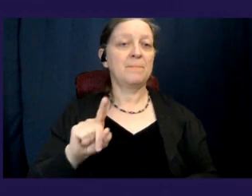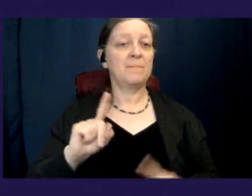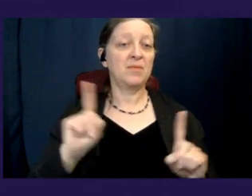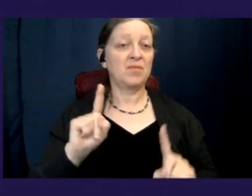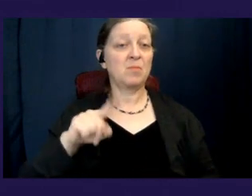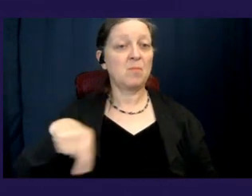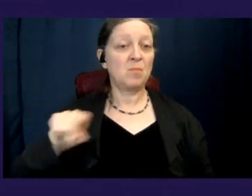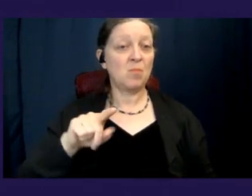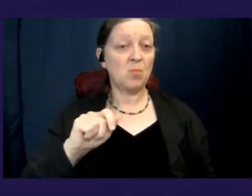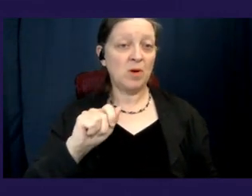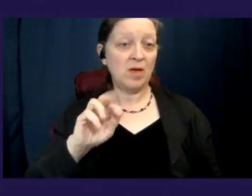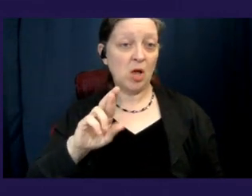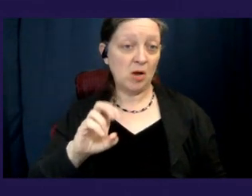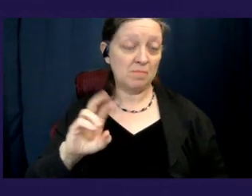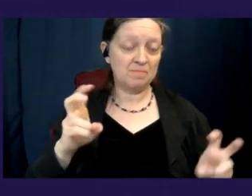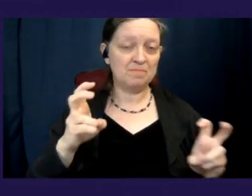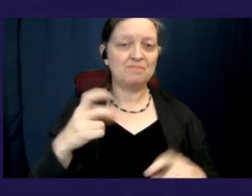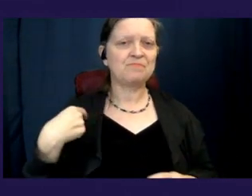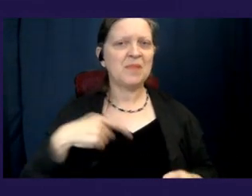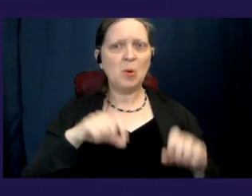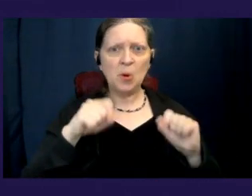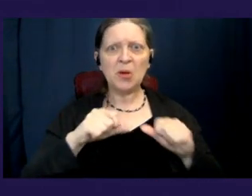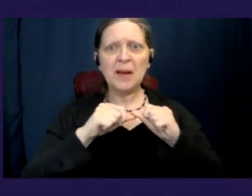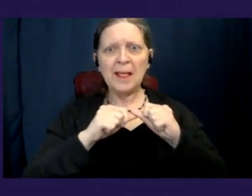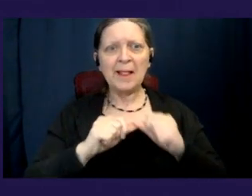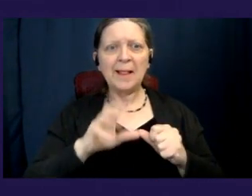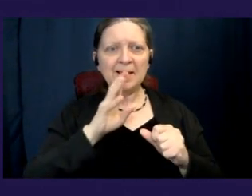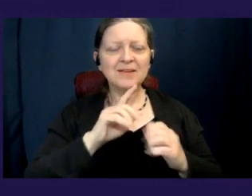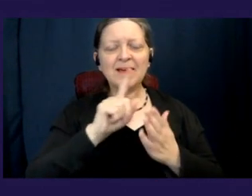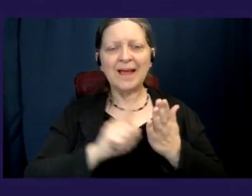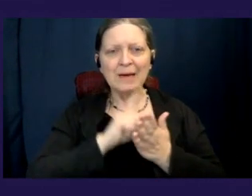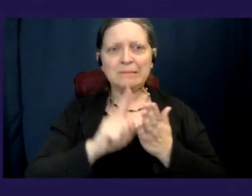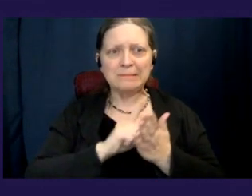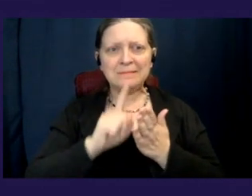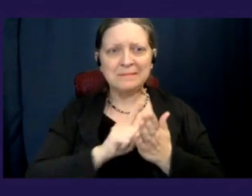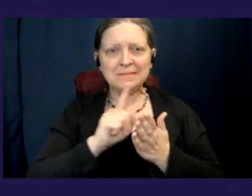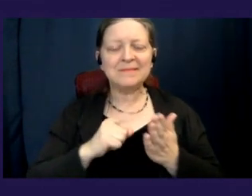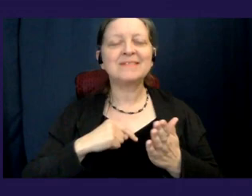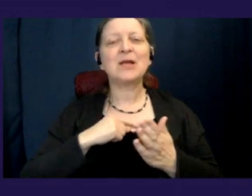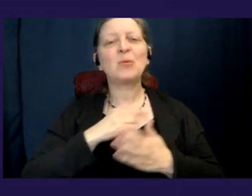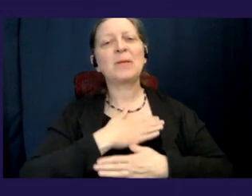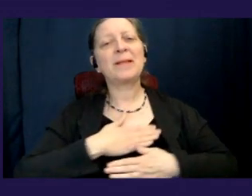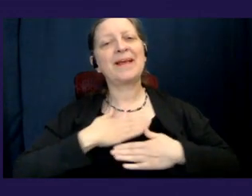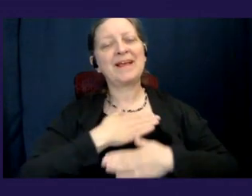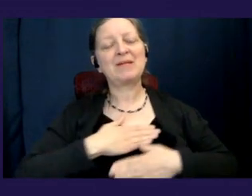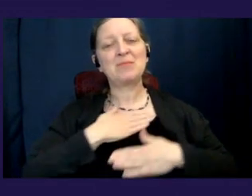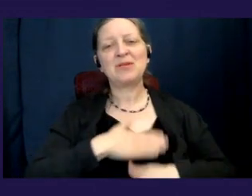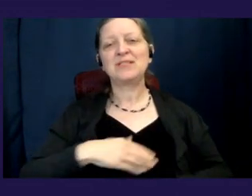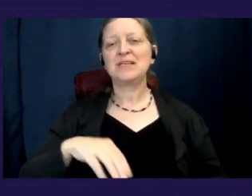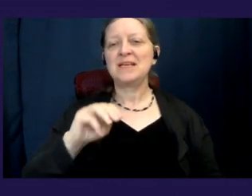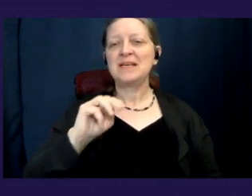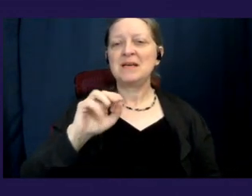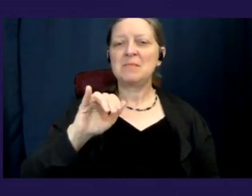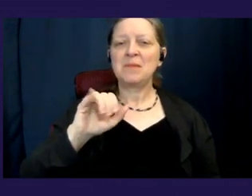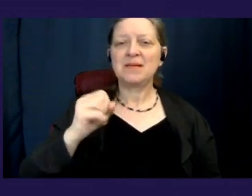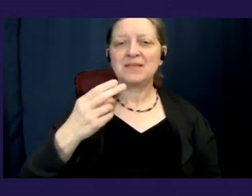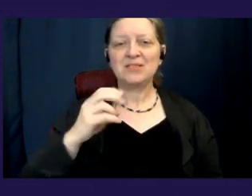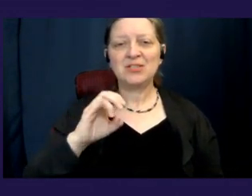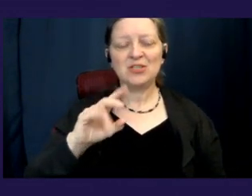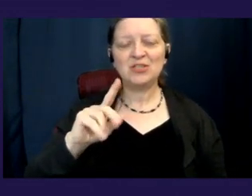could talk about this for hours and hours. I very much appreciated Mysheika and Tom, Kate,